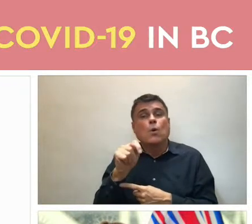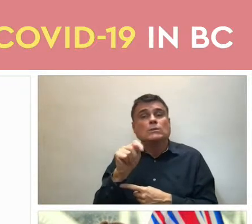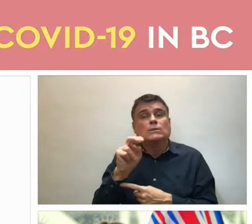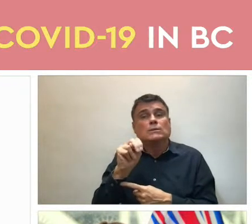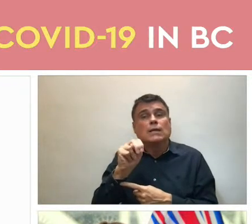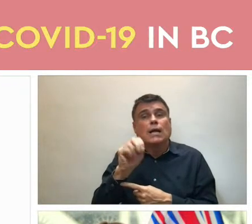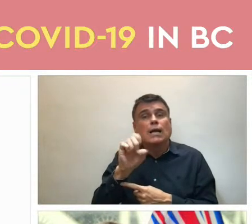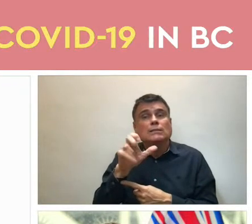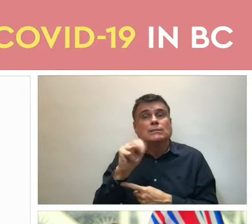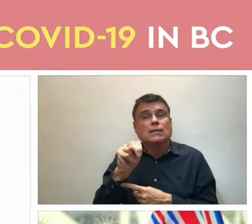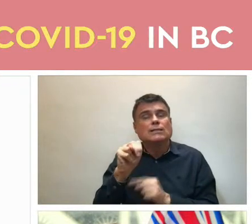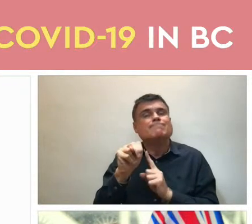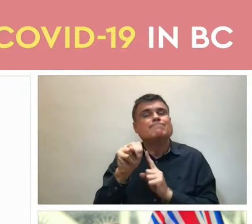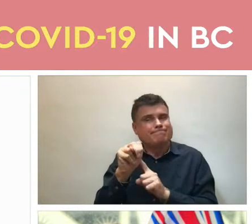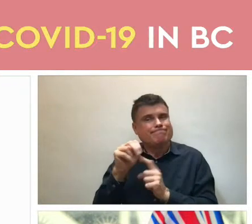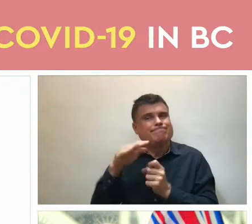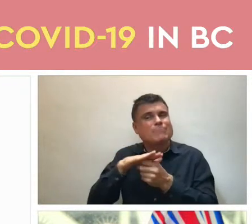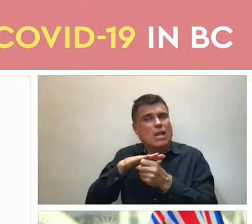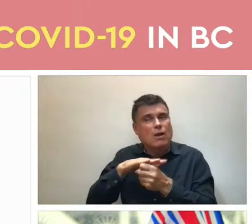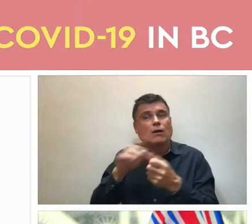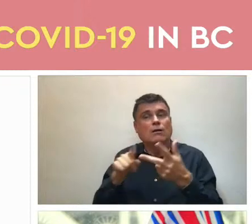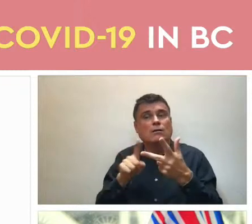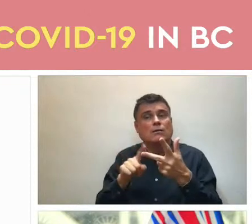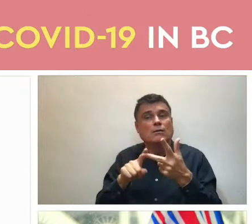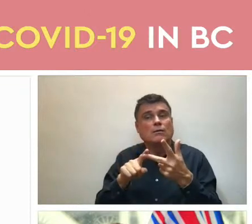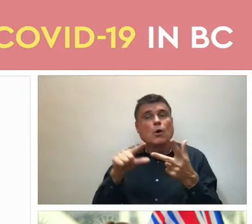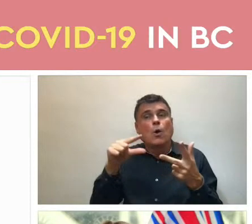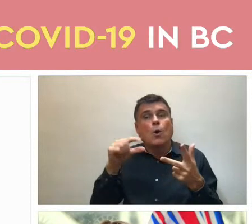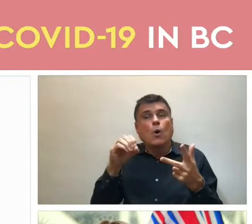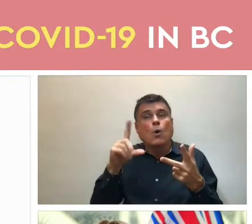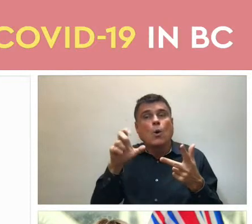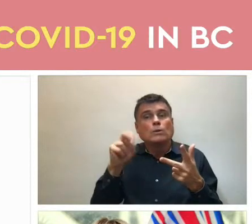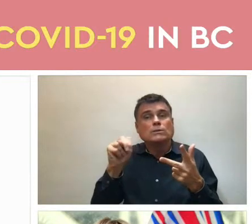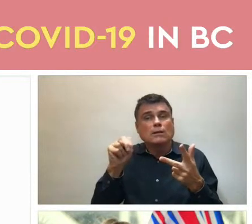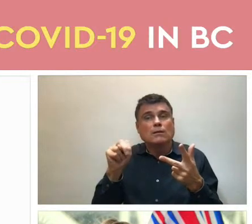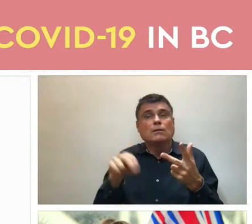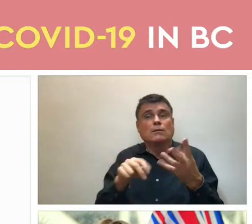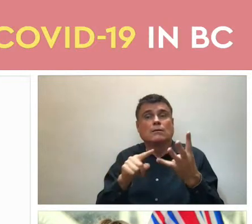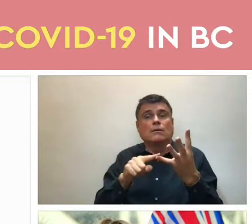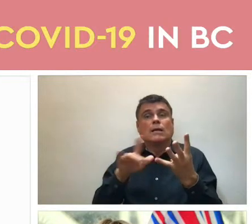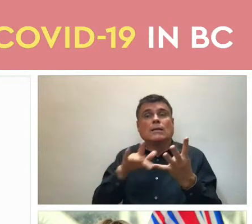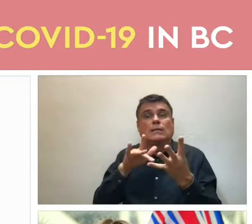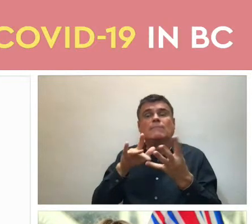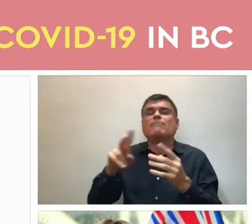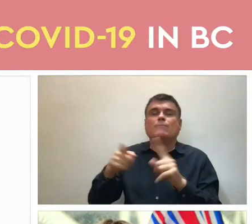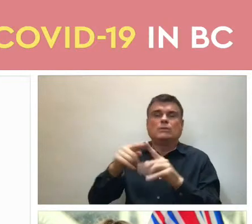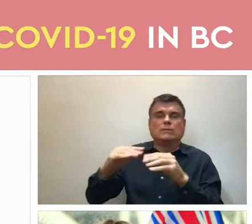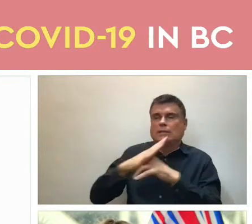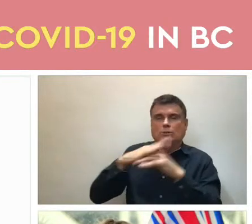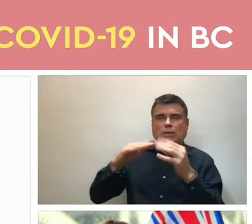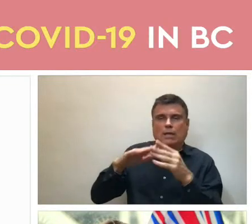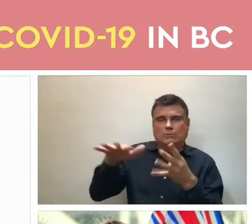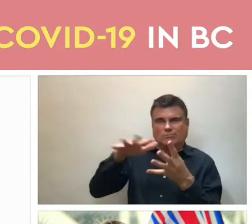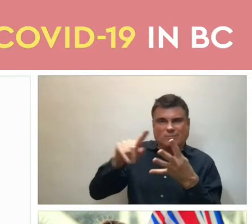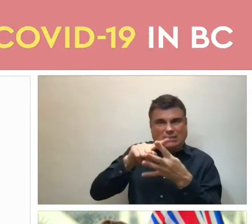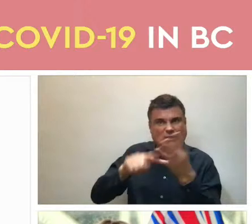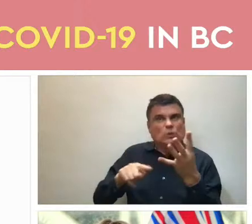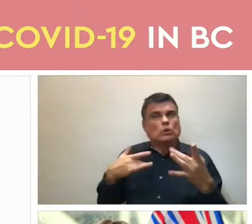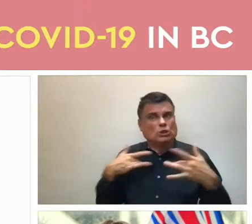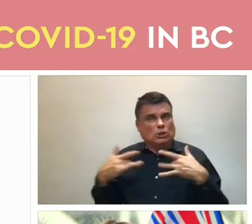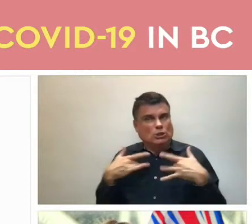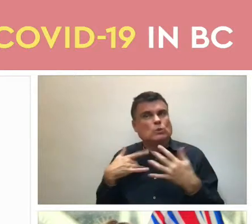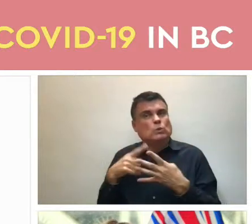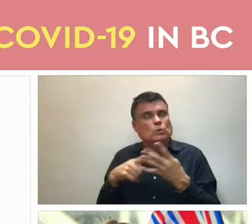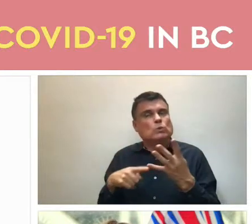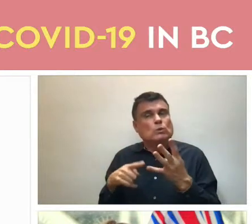interior. This is the cumulative case rate over the since the start of the pandemic, and we can see that